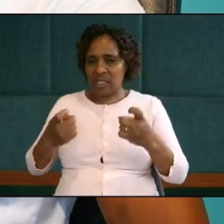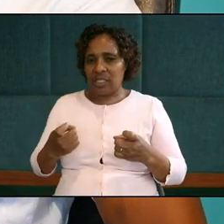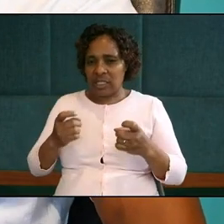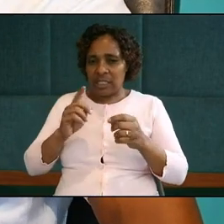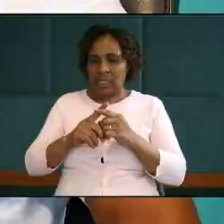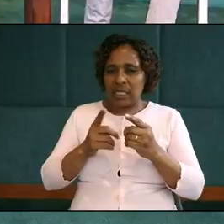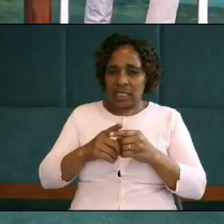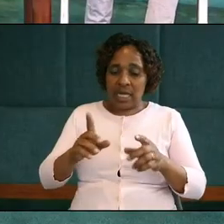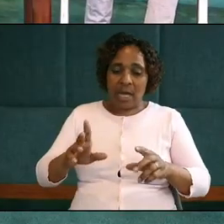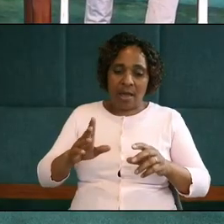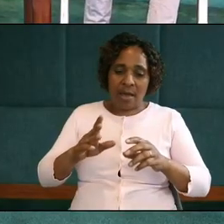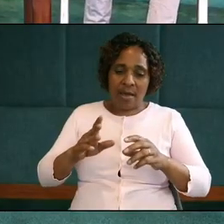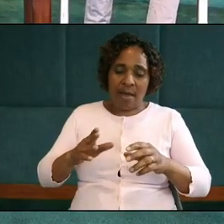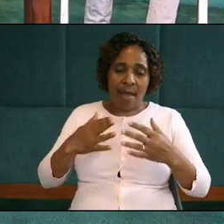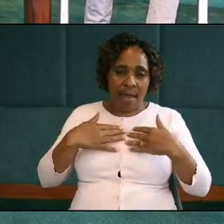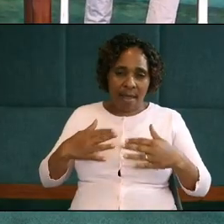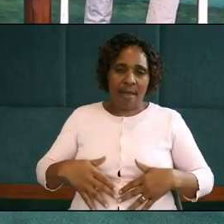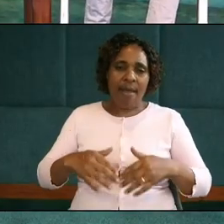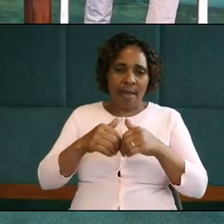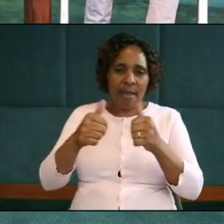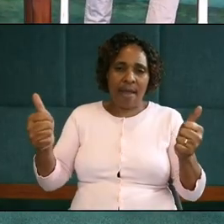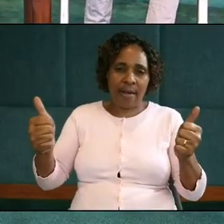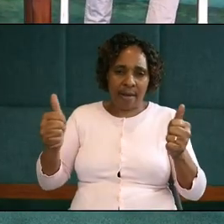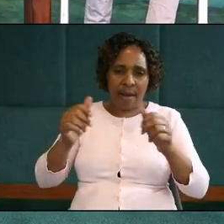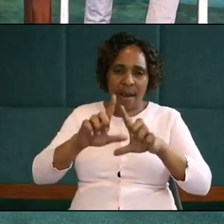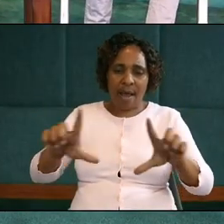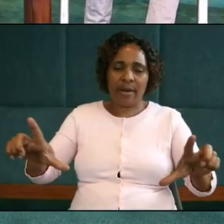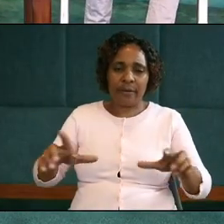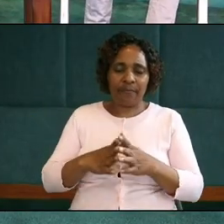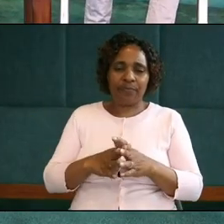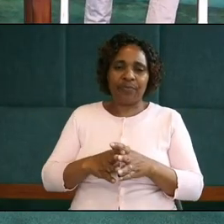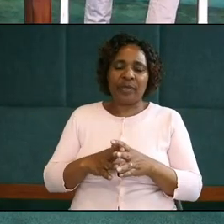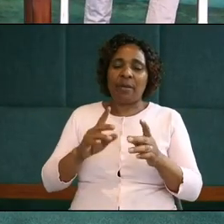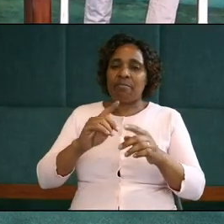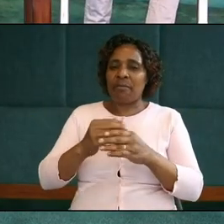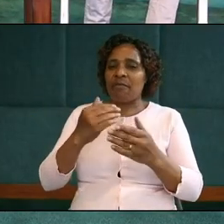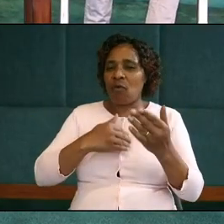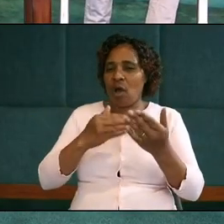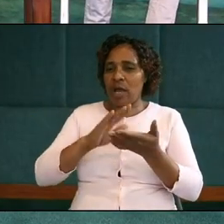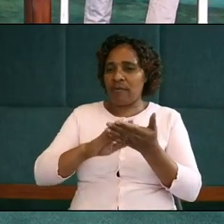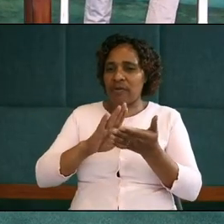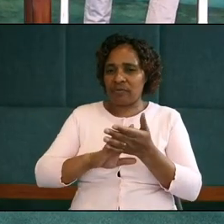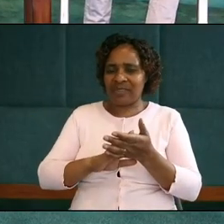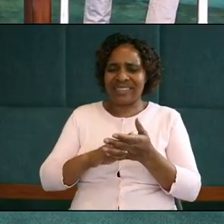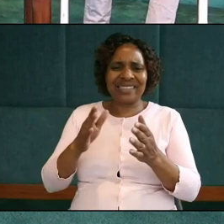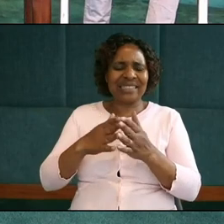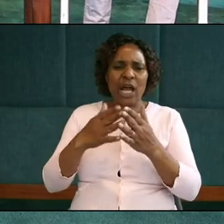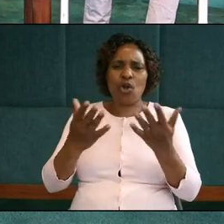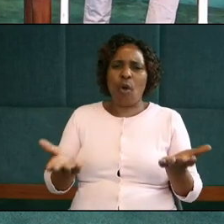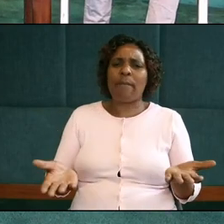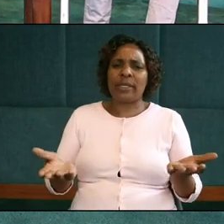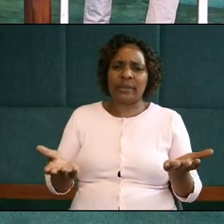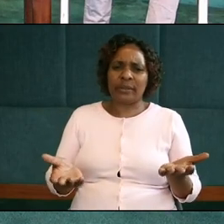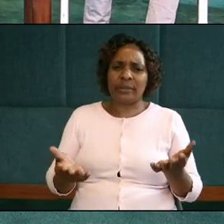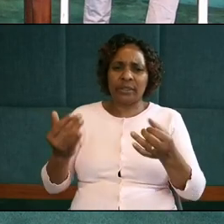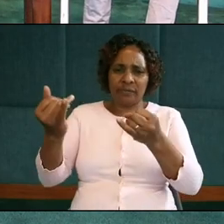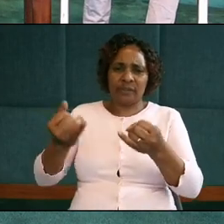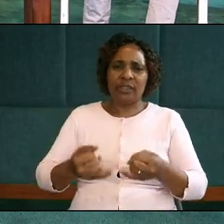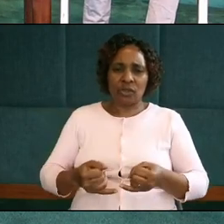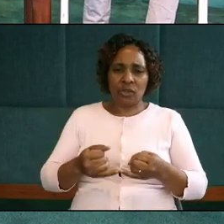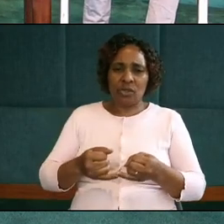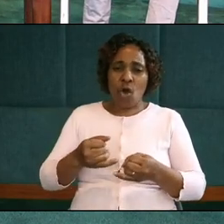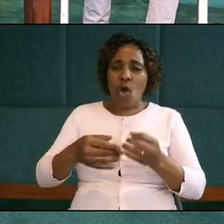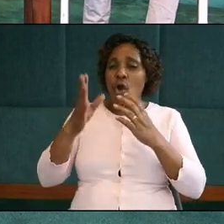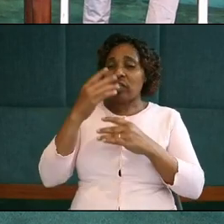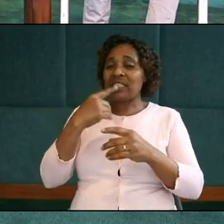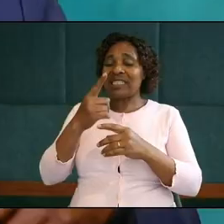land. Yes, and you know, just before I invite you as well, just to comment on that, you know, this it's an open invitation. You know, God is saying